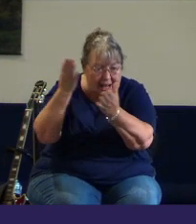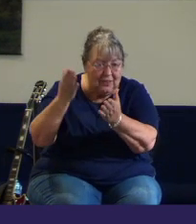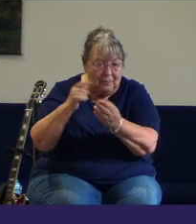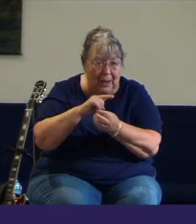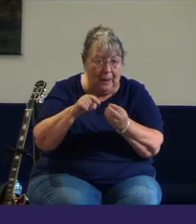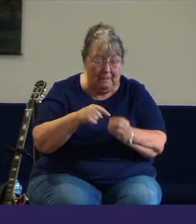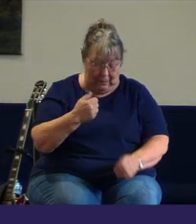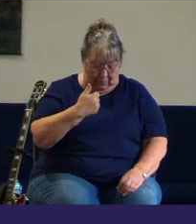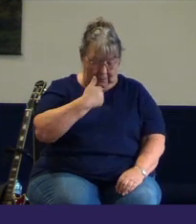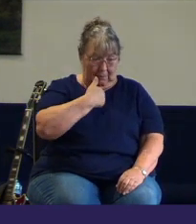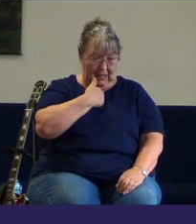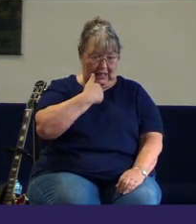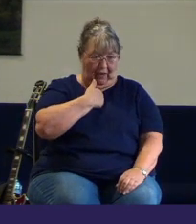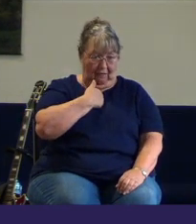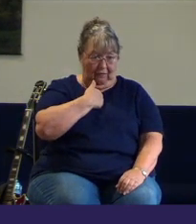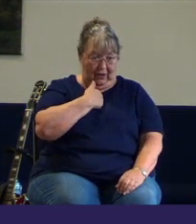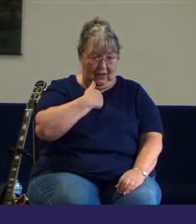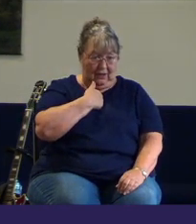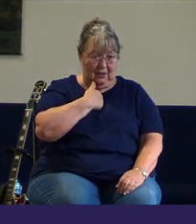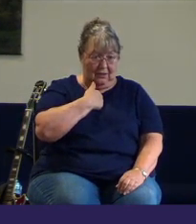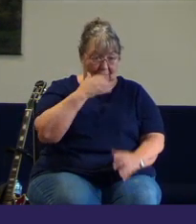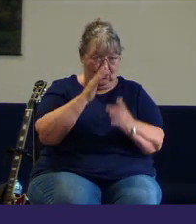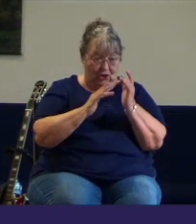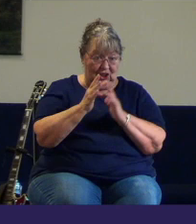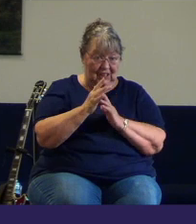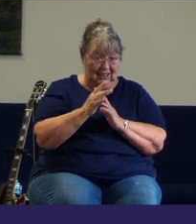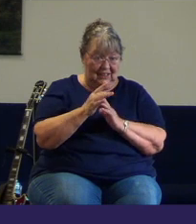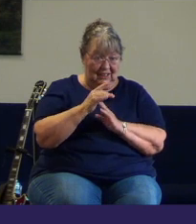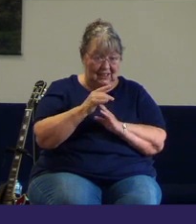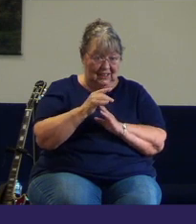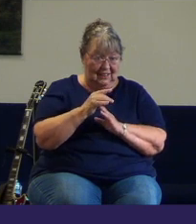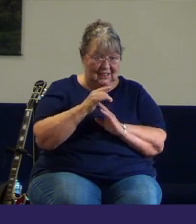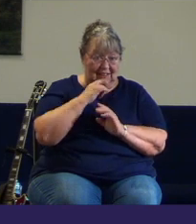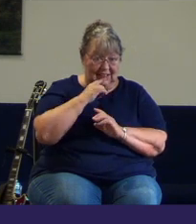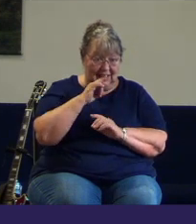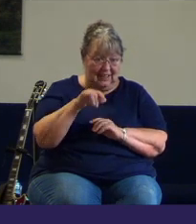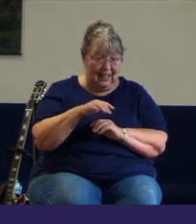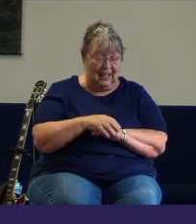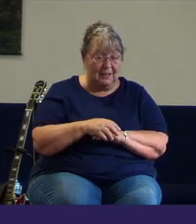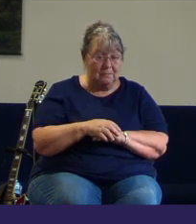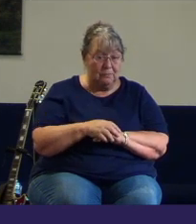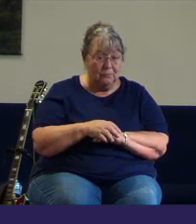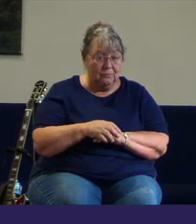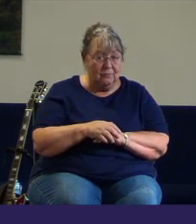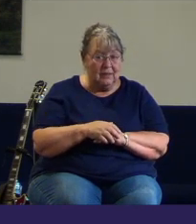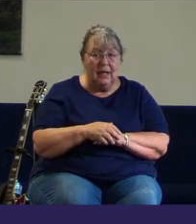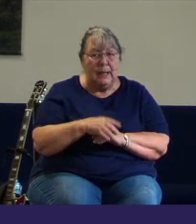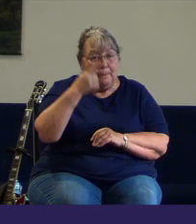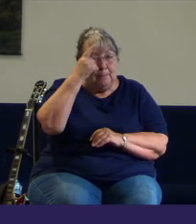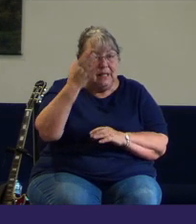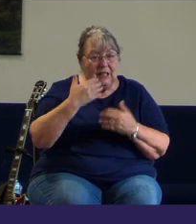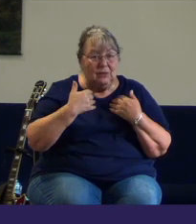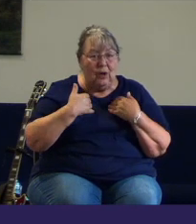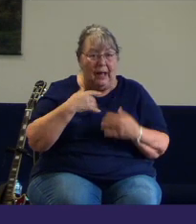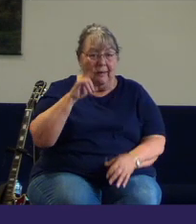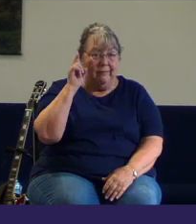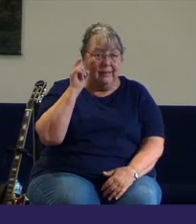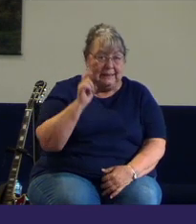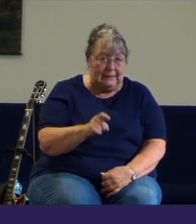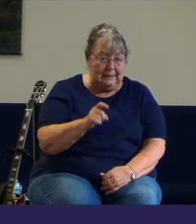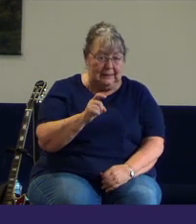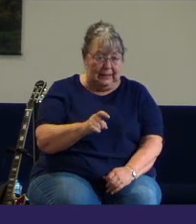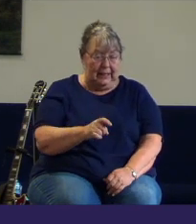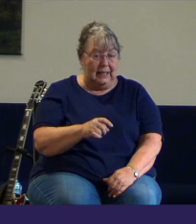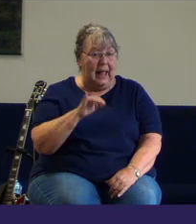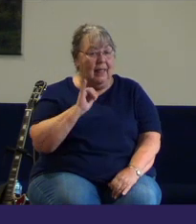about who I am. There's a need. And church, because there's a need, is